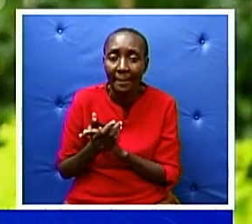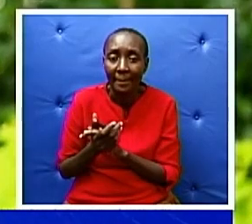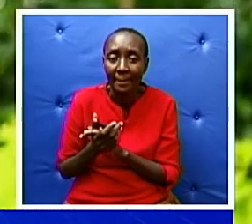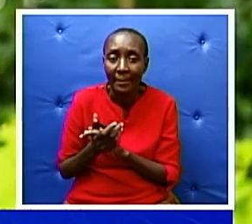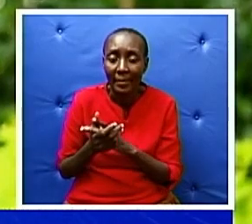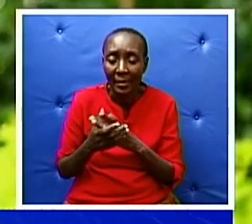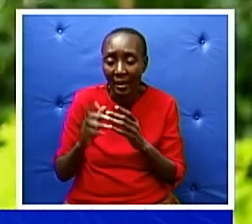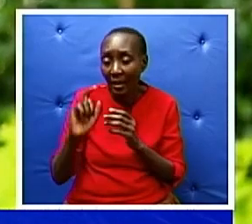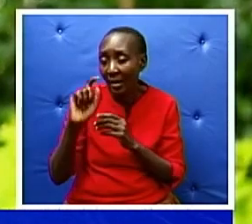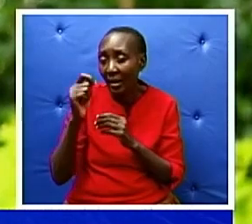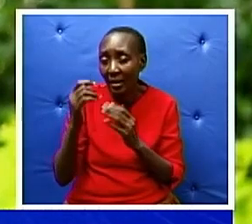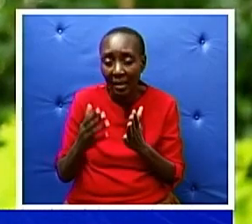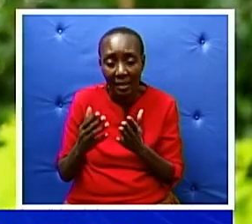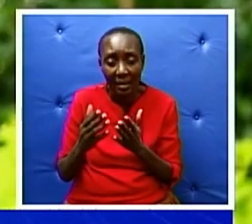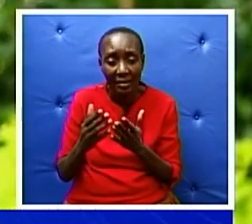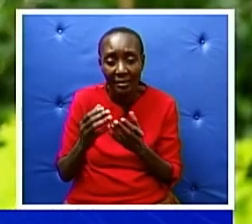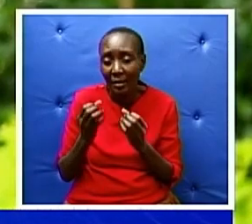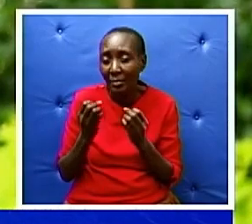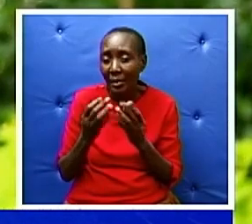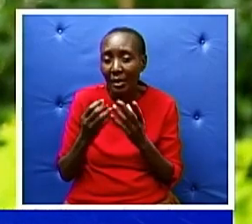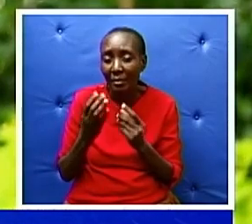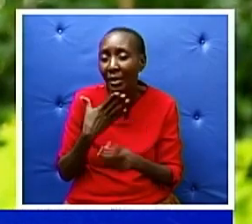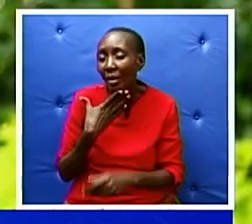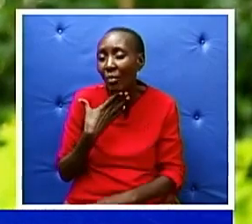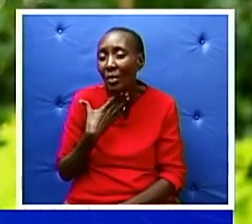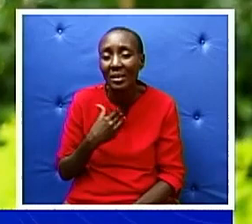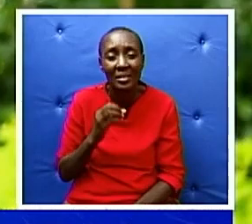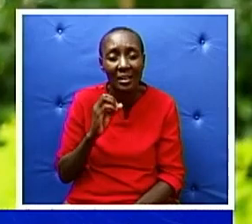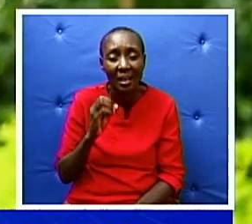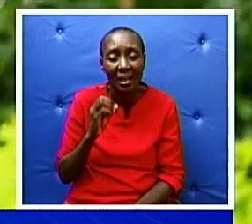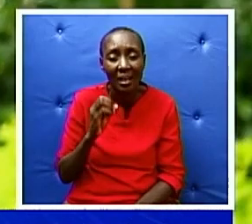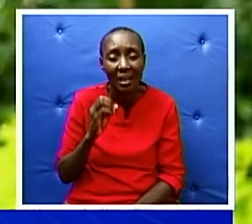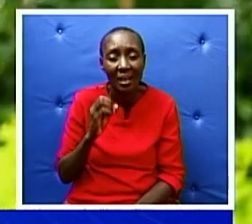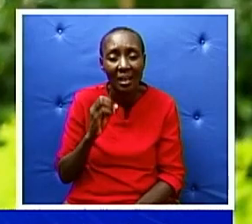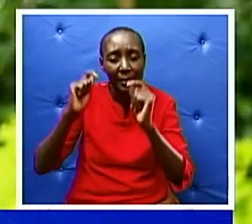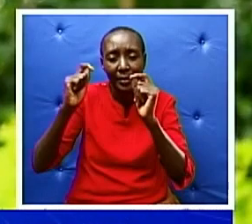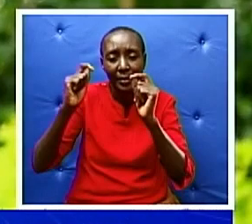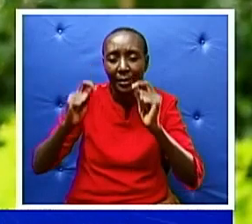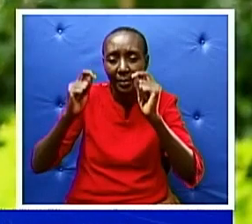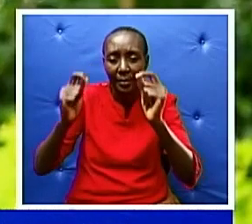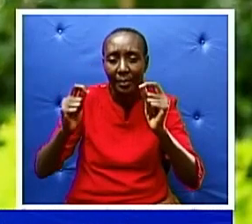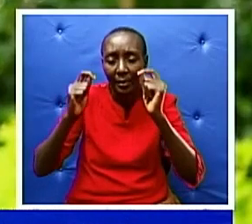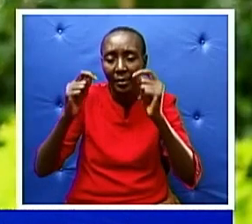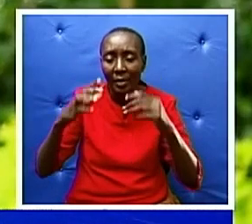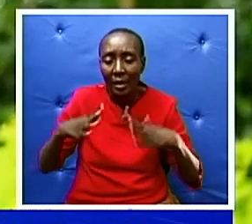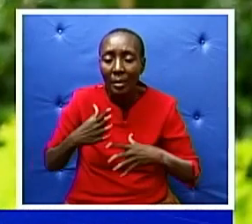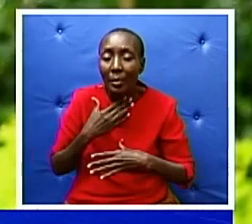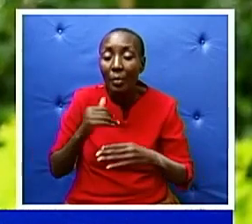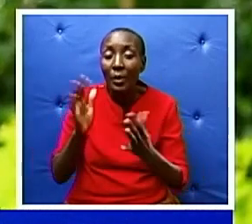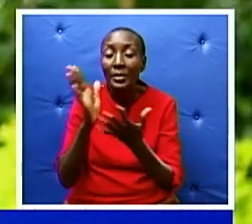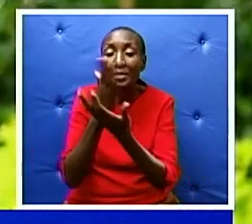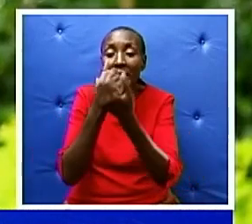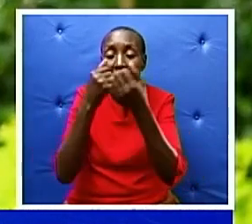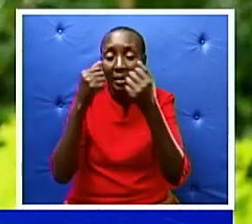does not sit right with many Kenyans. And there have been demonstrations. People want the president to